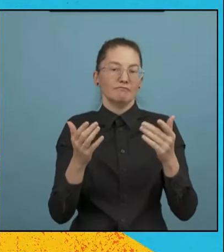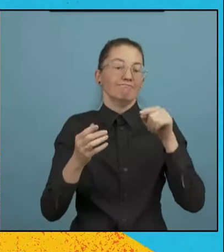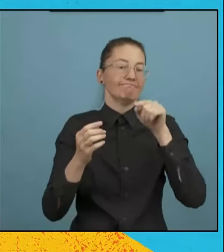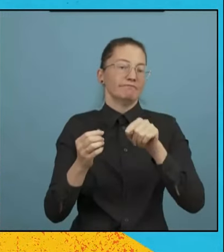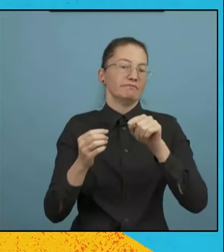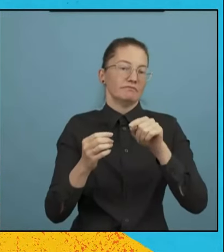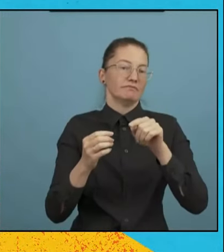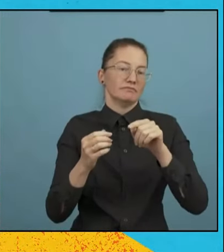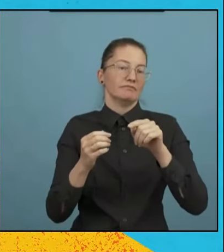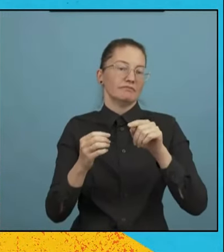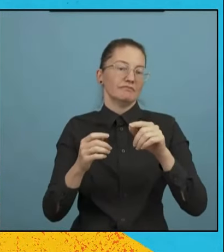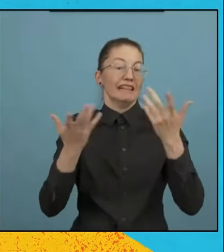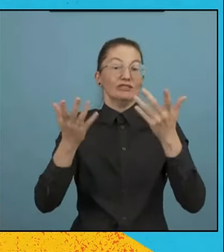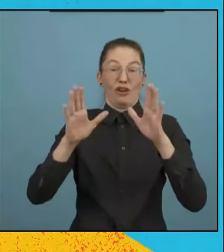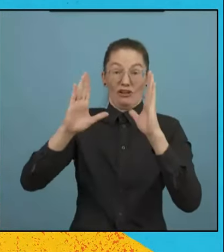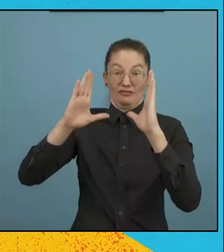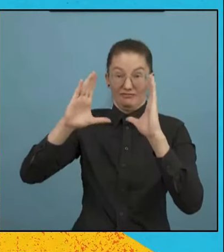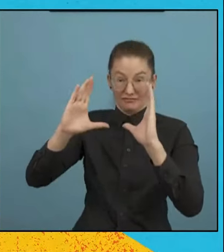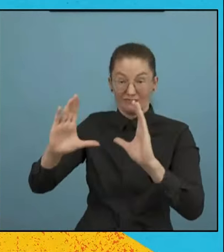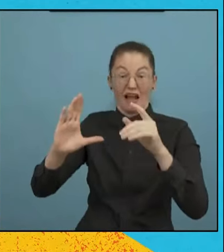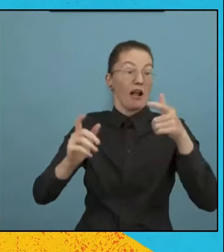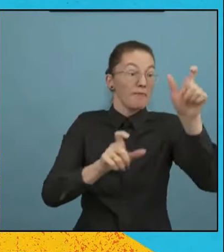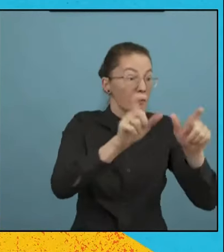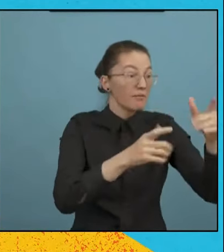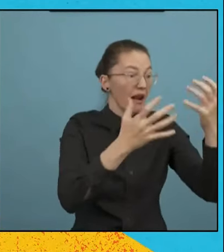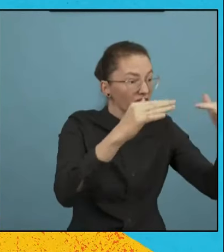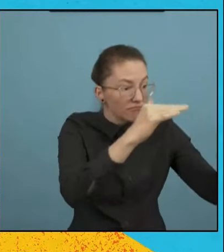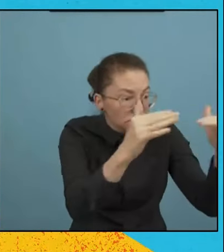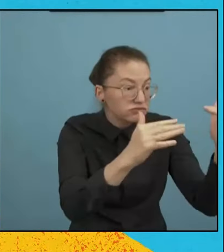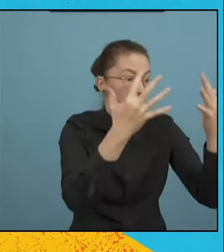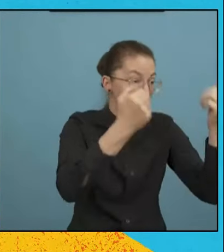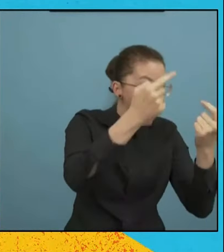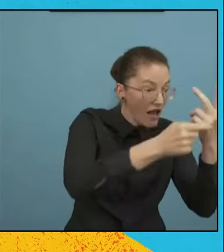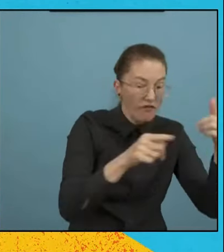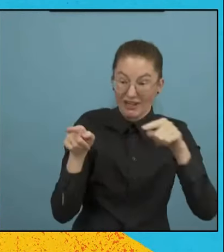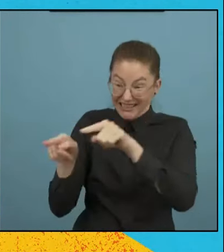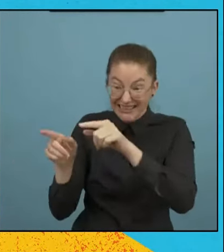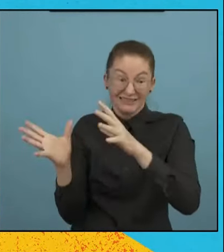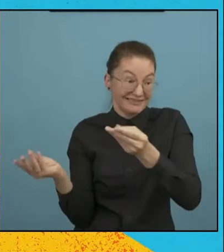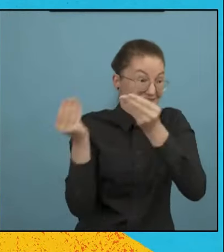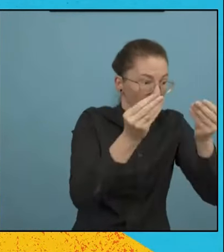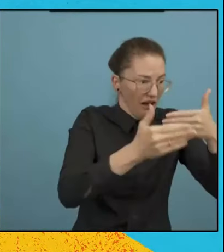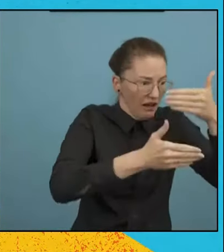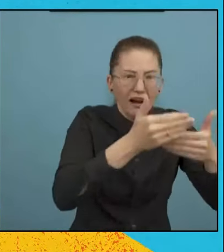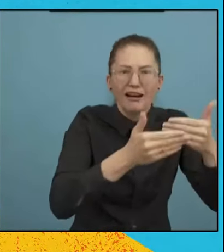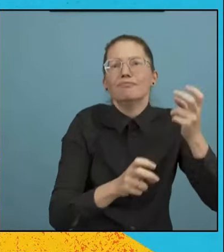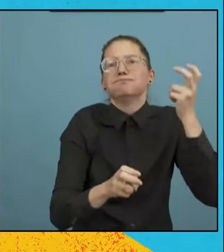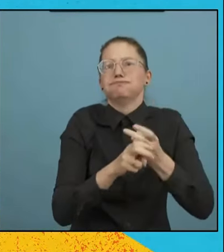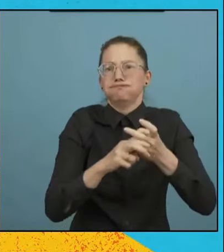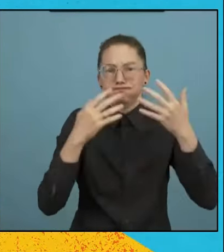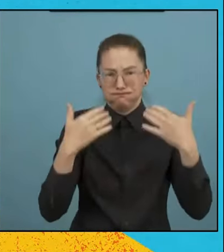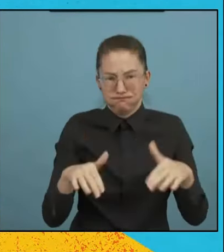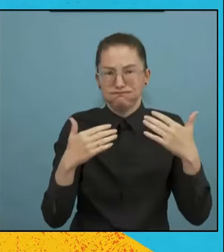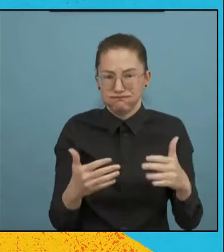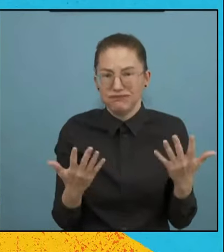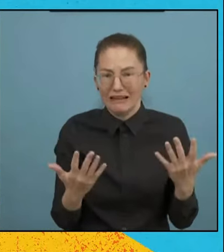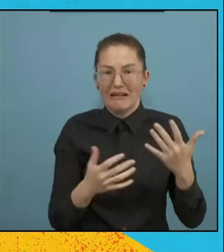struggling to invest in development. It is an absurd equation that we are currently transacting for the world. And therefore, I would